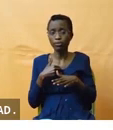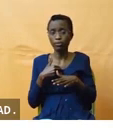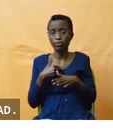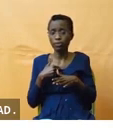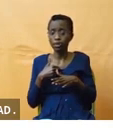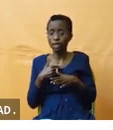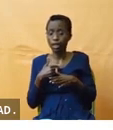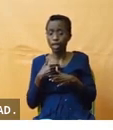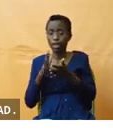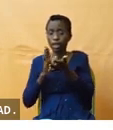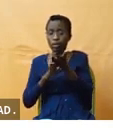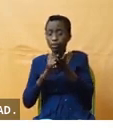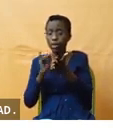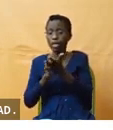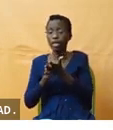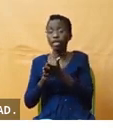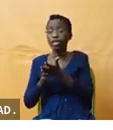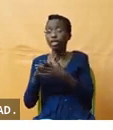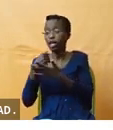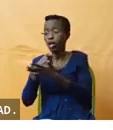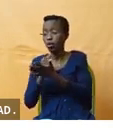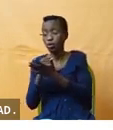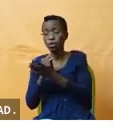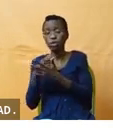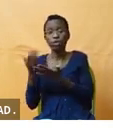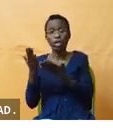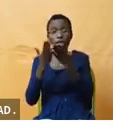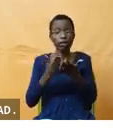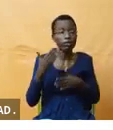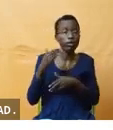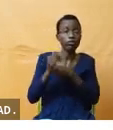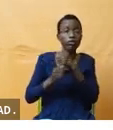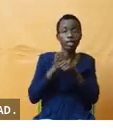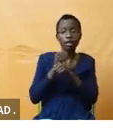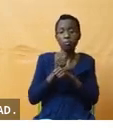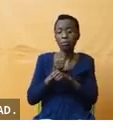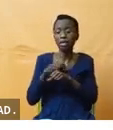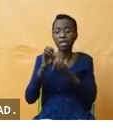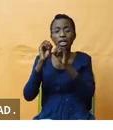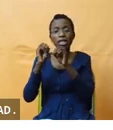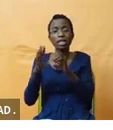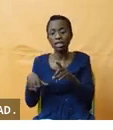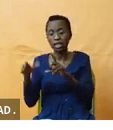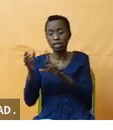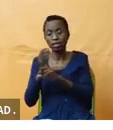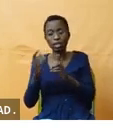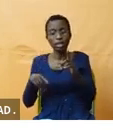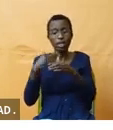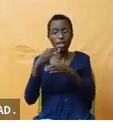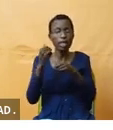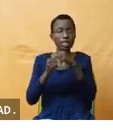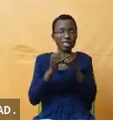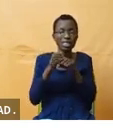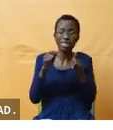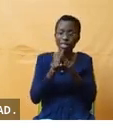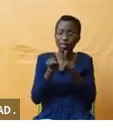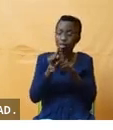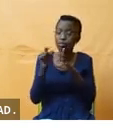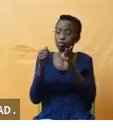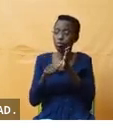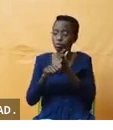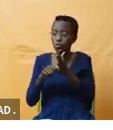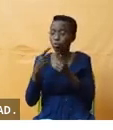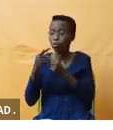that the Auditor General gives year in, year out, but nothing is done. The next year, there will be the same issues being raised and the